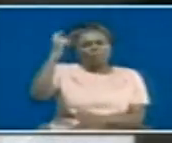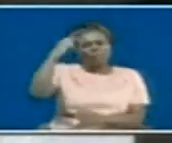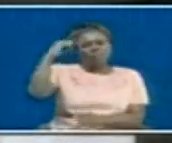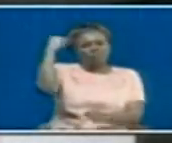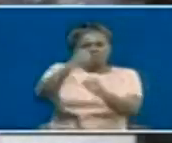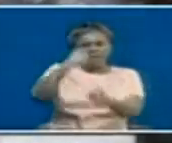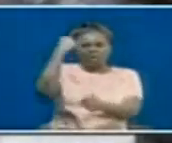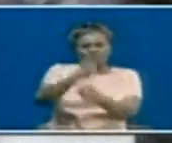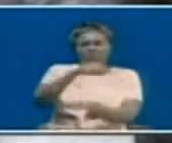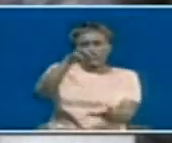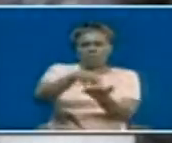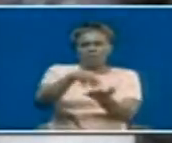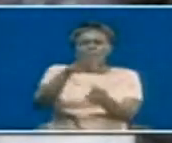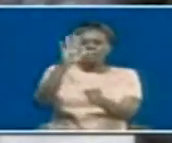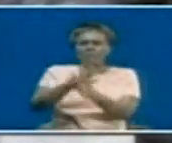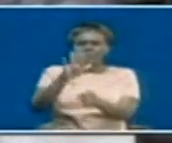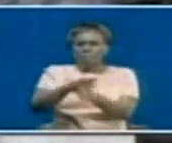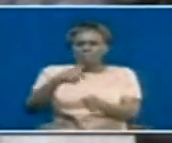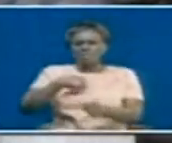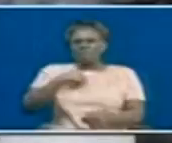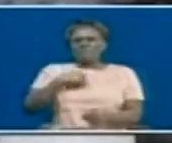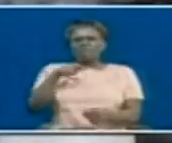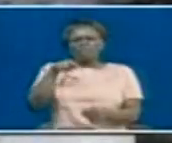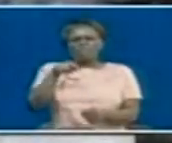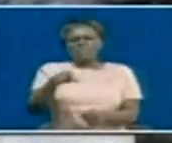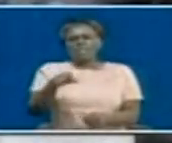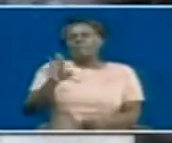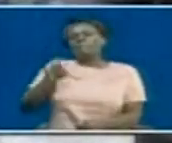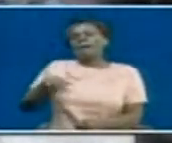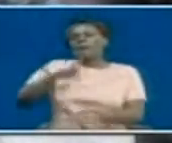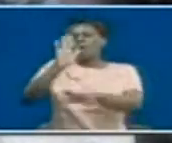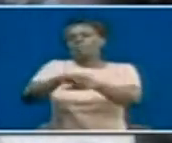functional state. And mostly it's because I felt I was not an adequate mom.